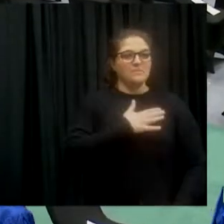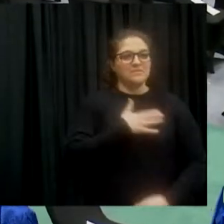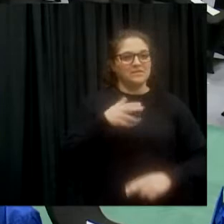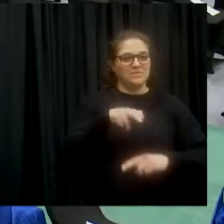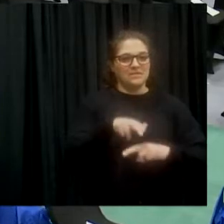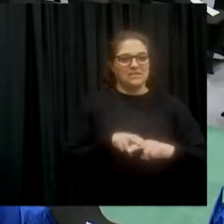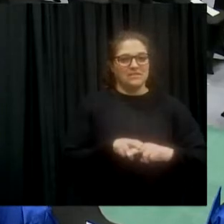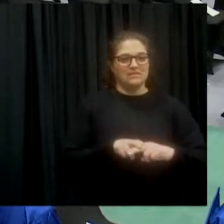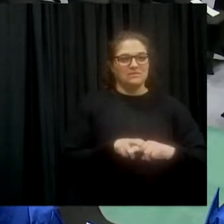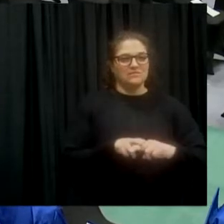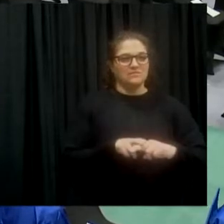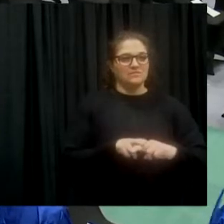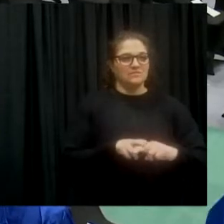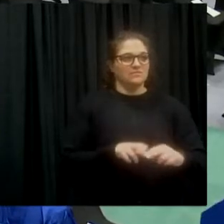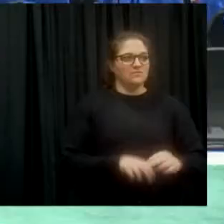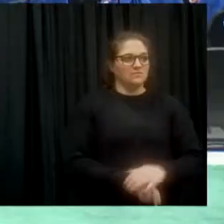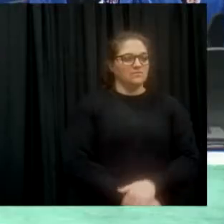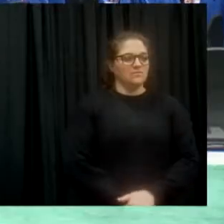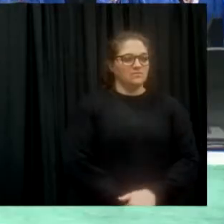Please be seated.